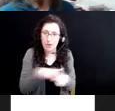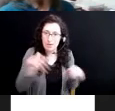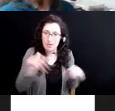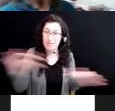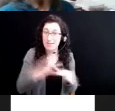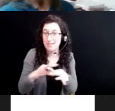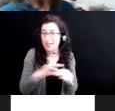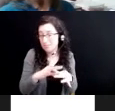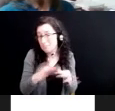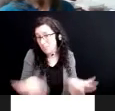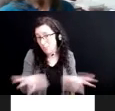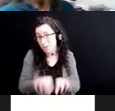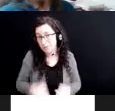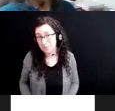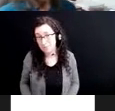species.